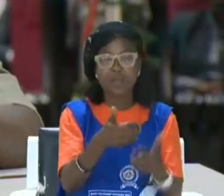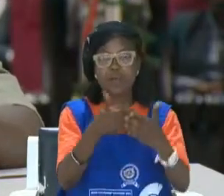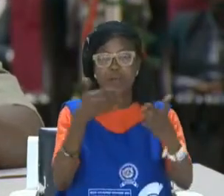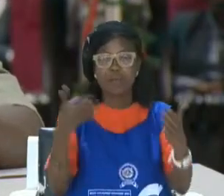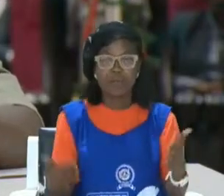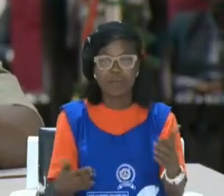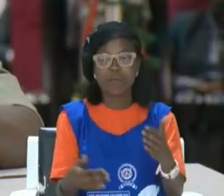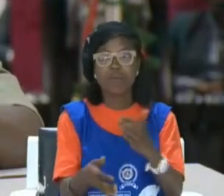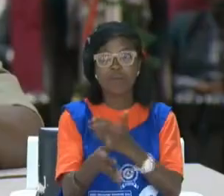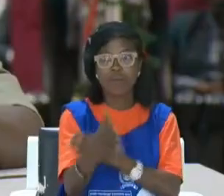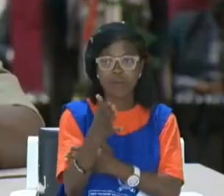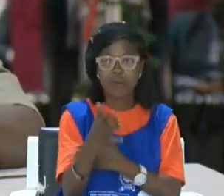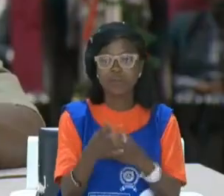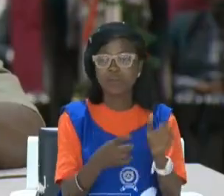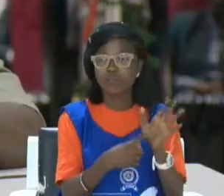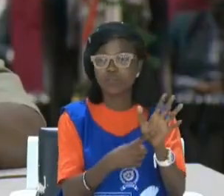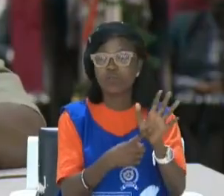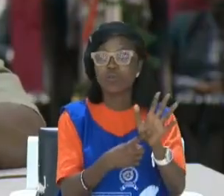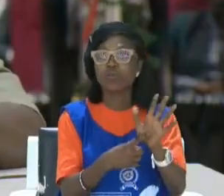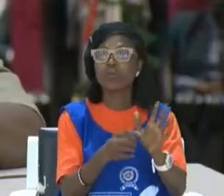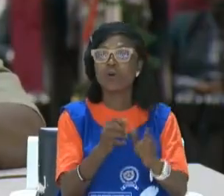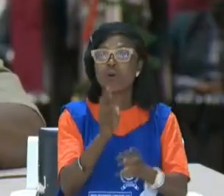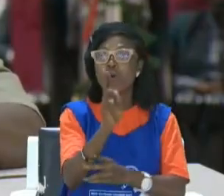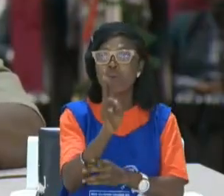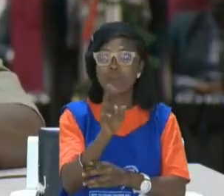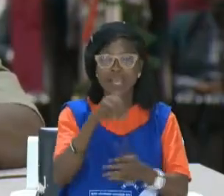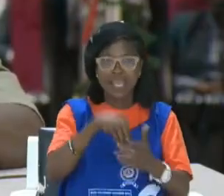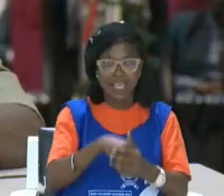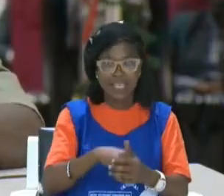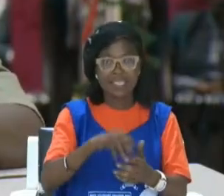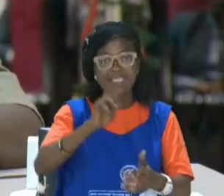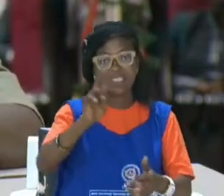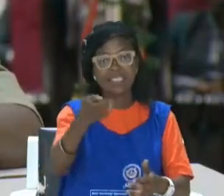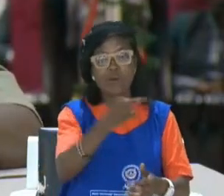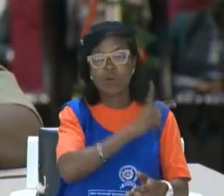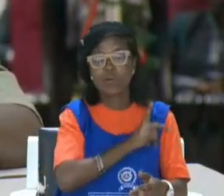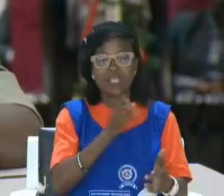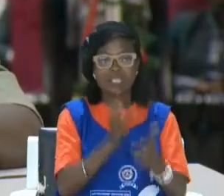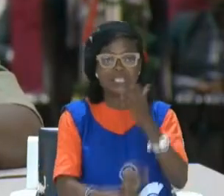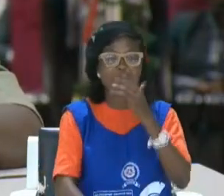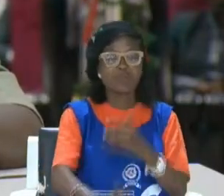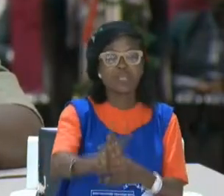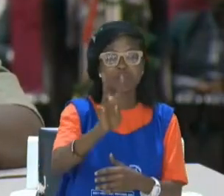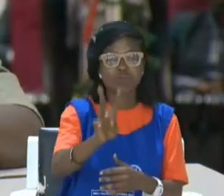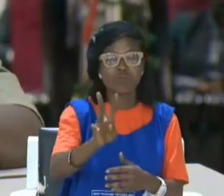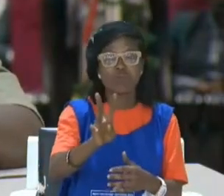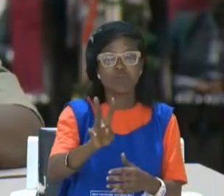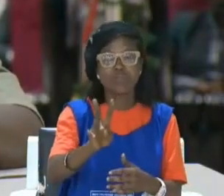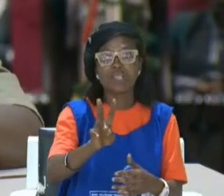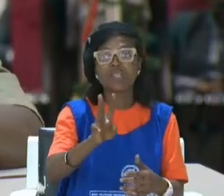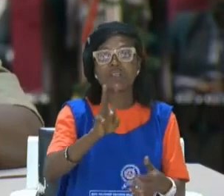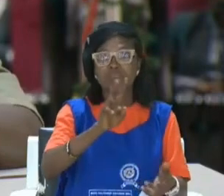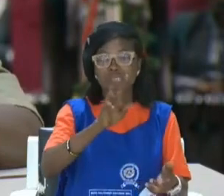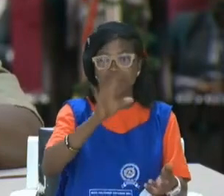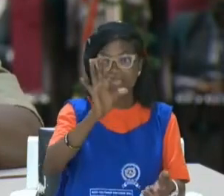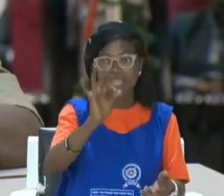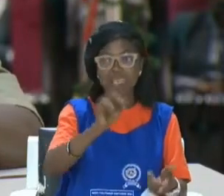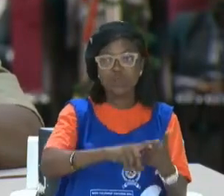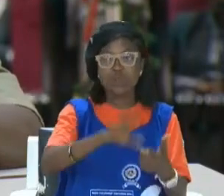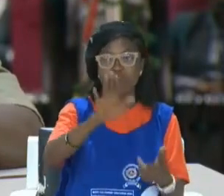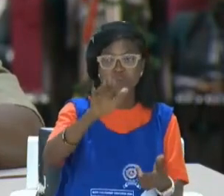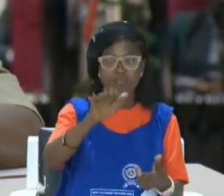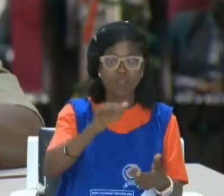up. In 2 Kings chapter 2, verse 9 to 15, 2 Kings 2, 9 to